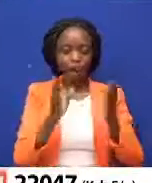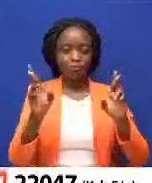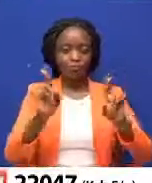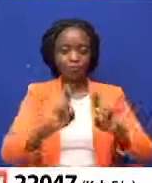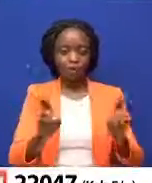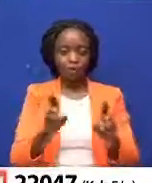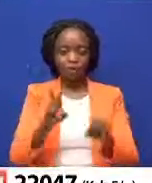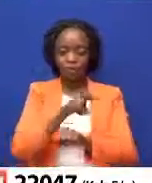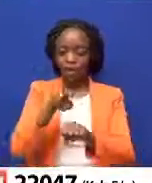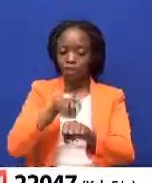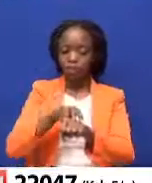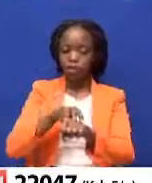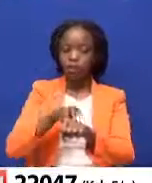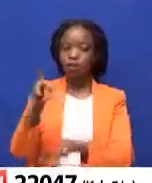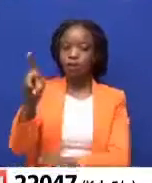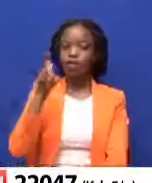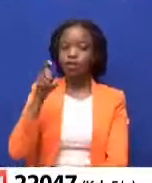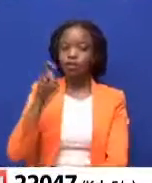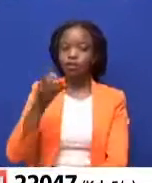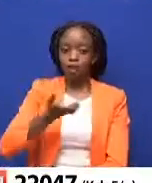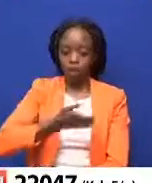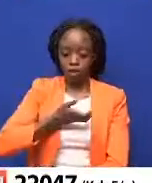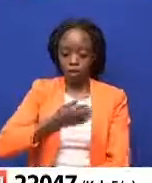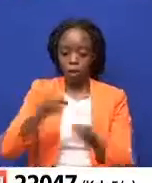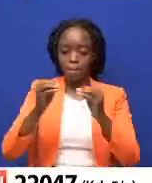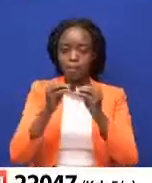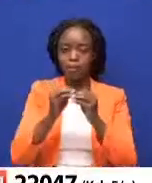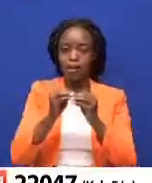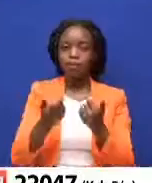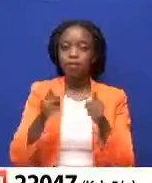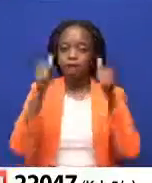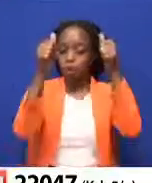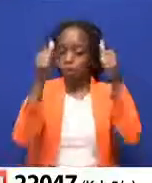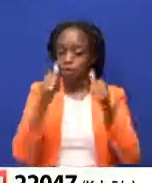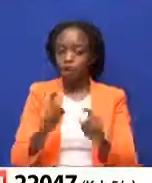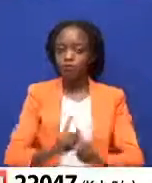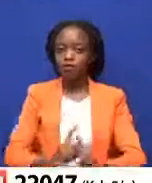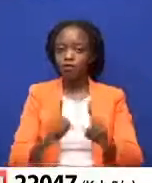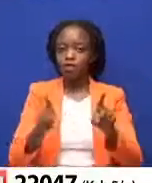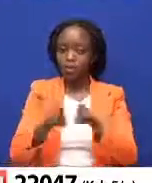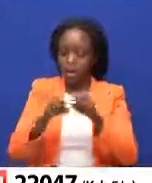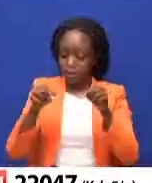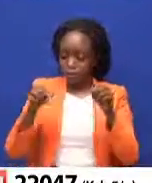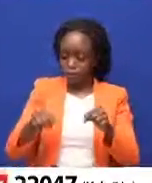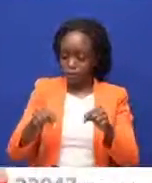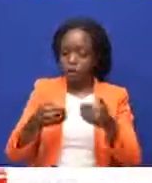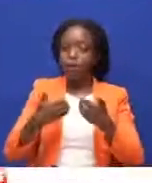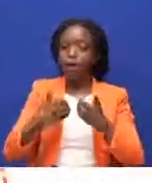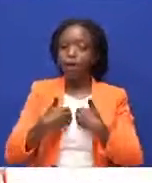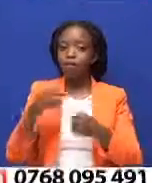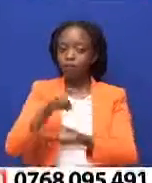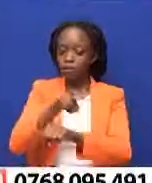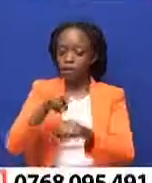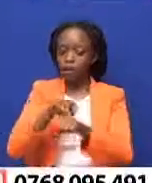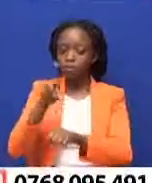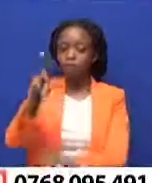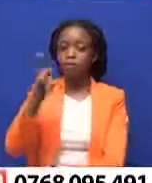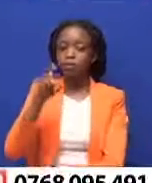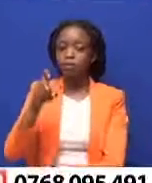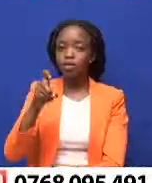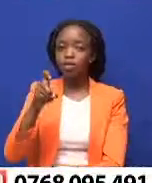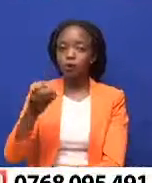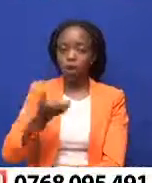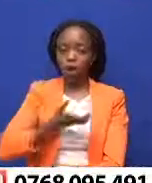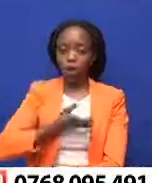a National Executive Council meeting, which had been given a notice. And today, we held a National Executive Council